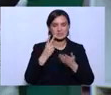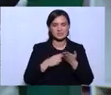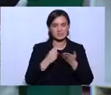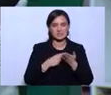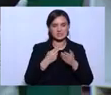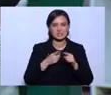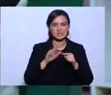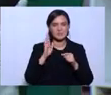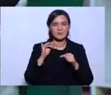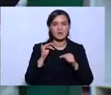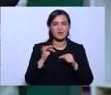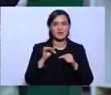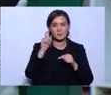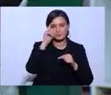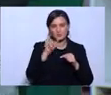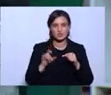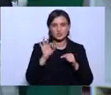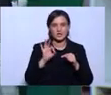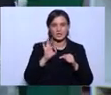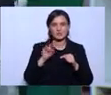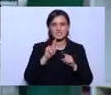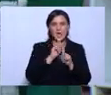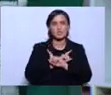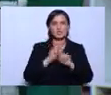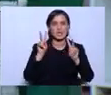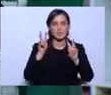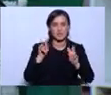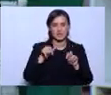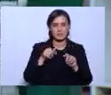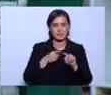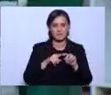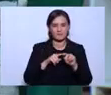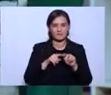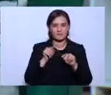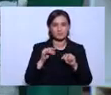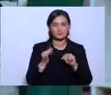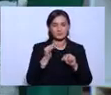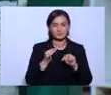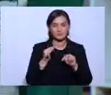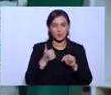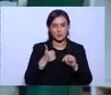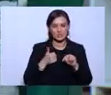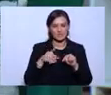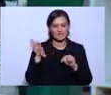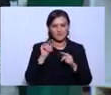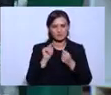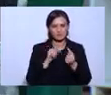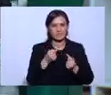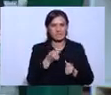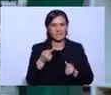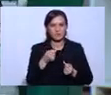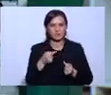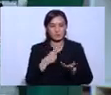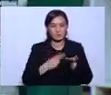about a boy who at first is perceived in a very negative way, but by the end of the book